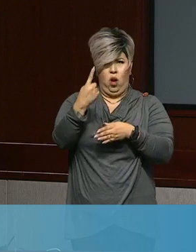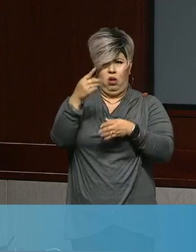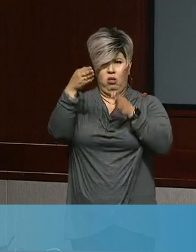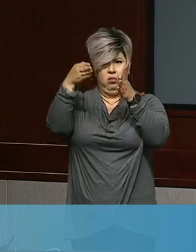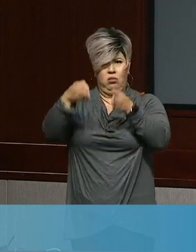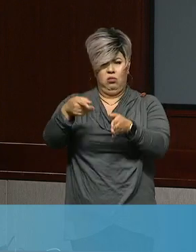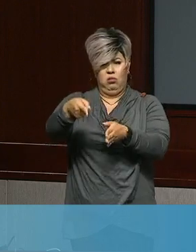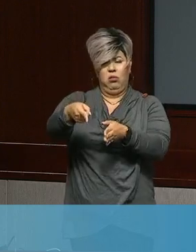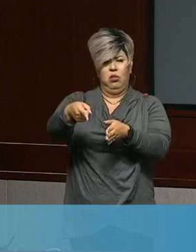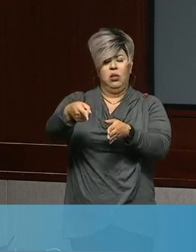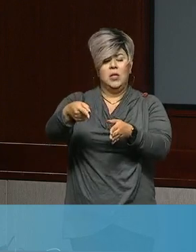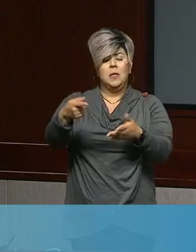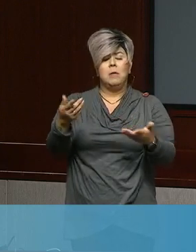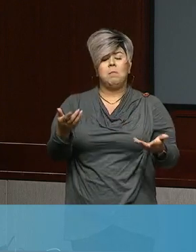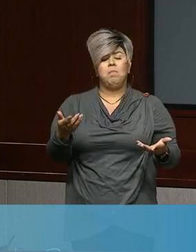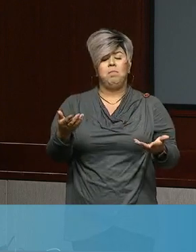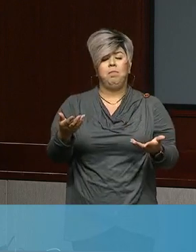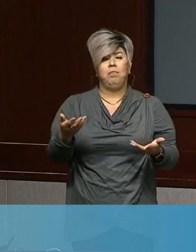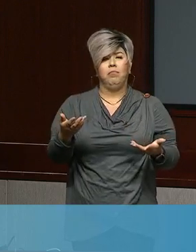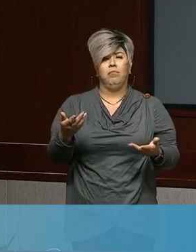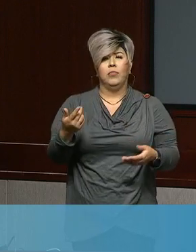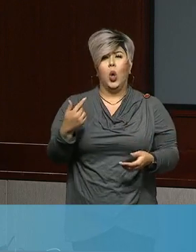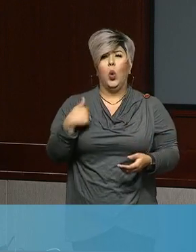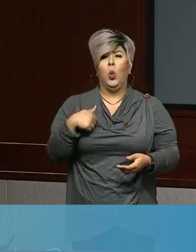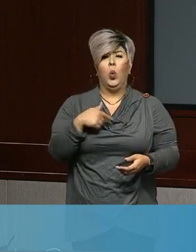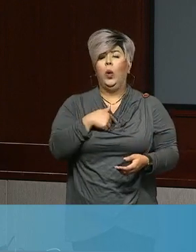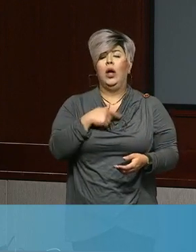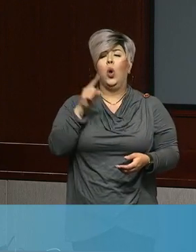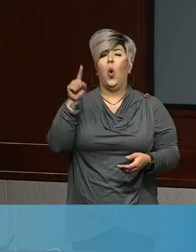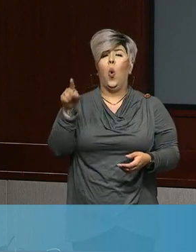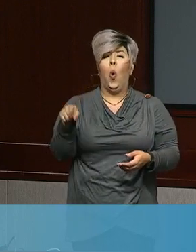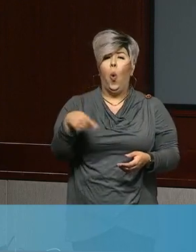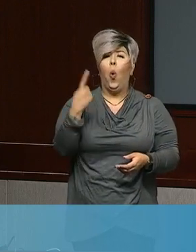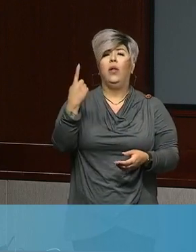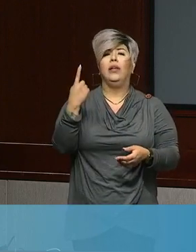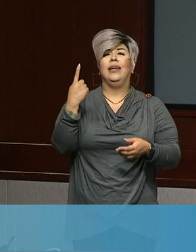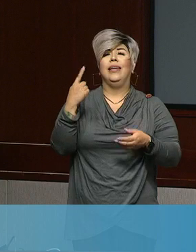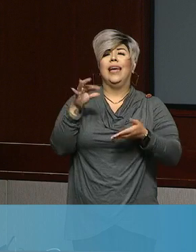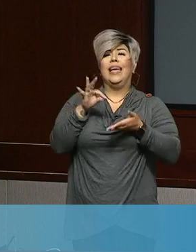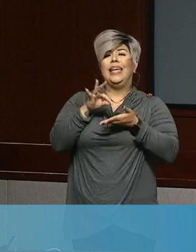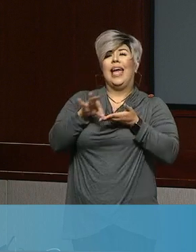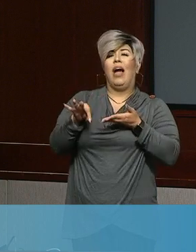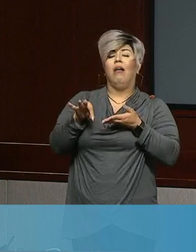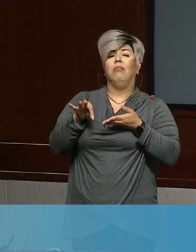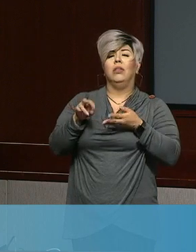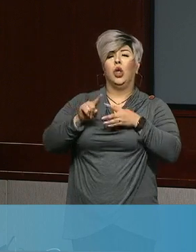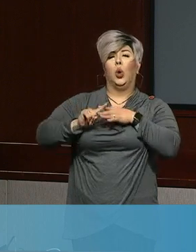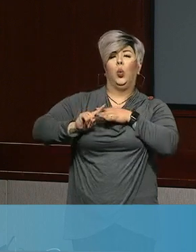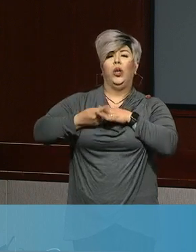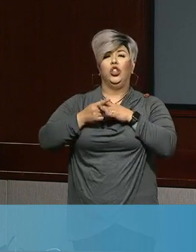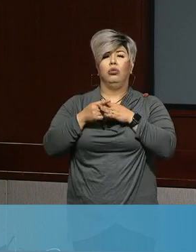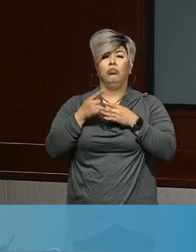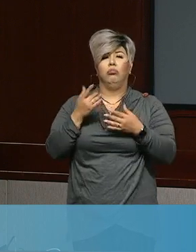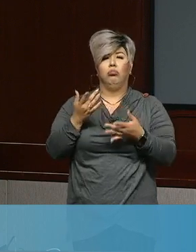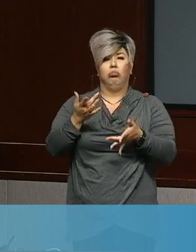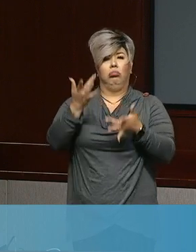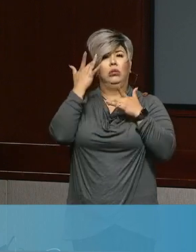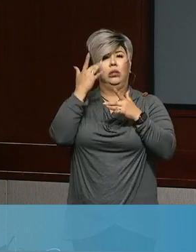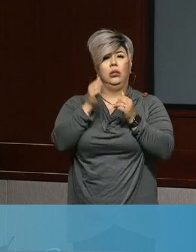at this point in time, we're only counting the original infection that a person has with COVID-19.